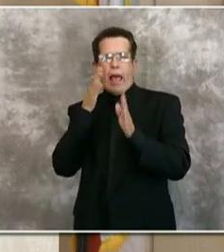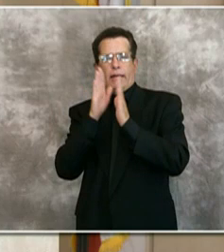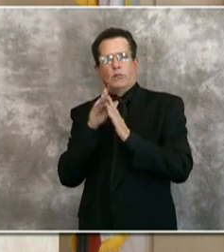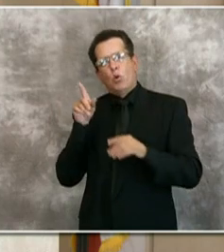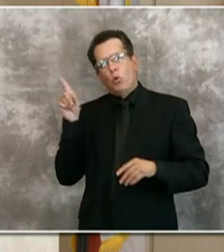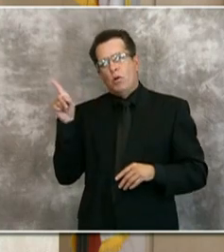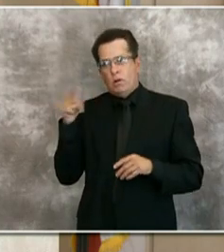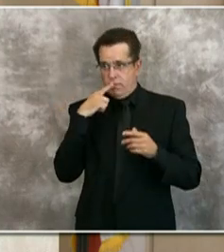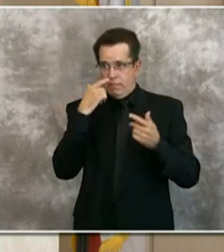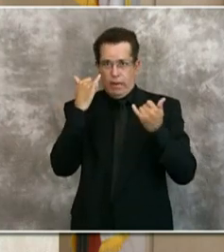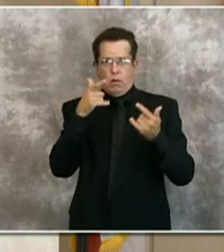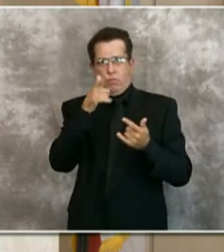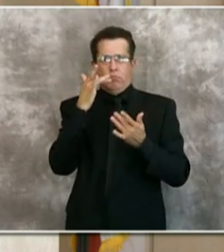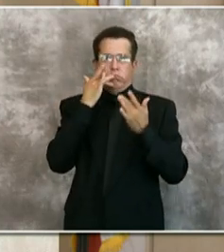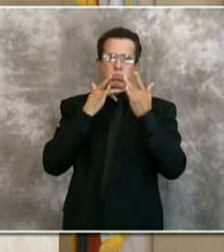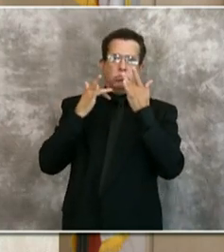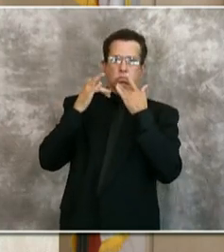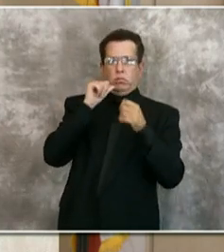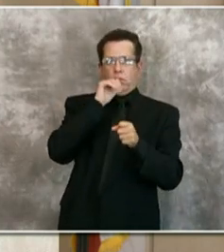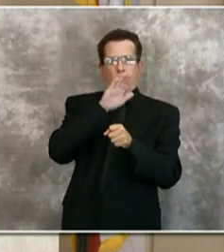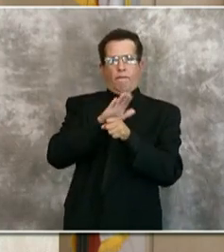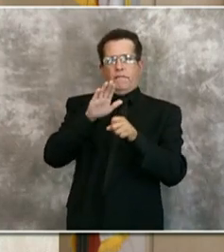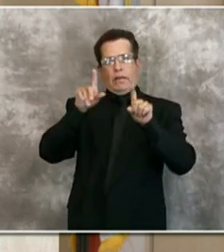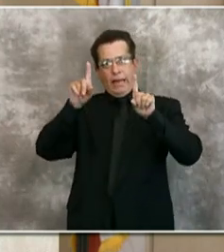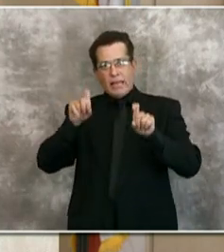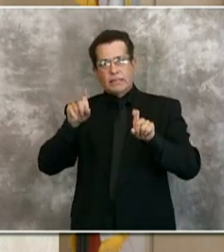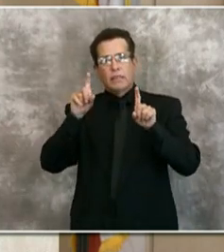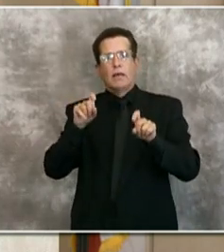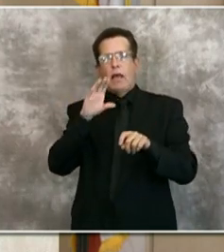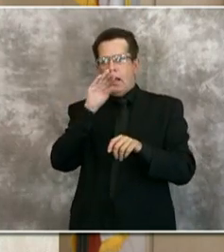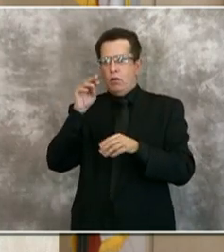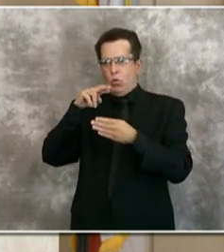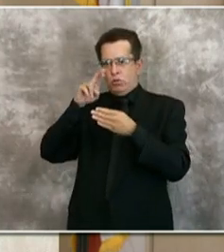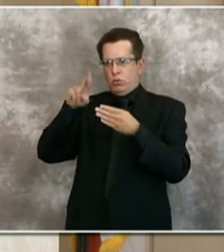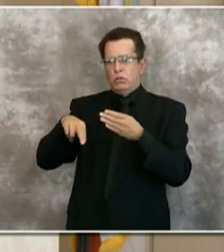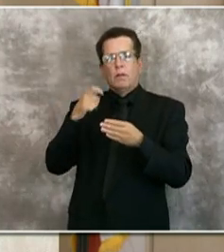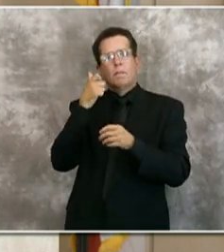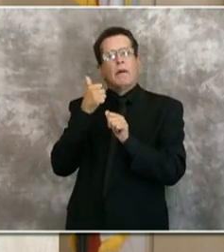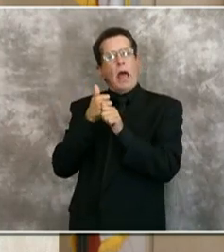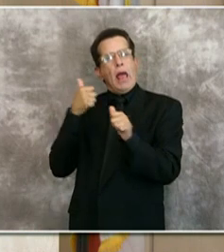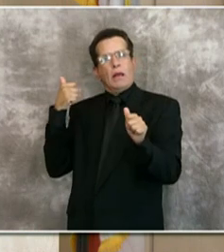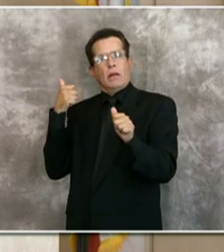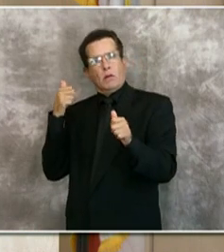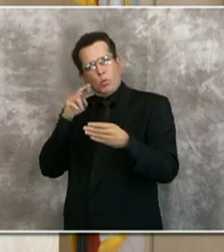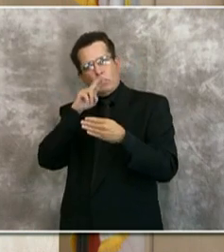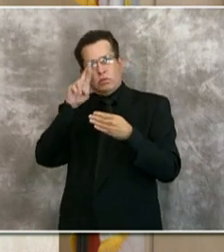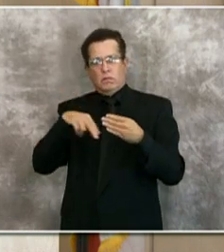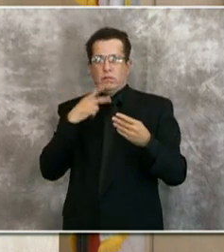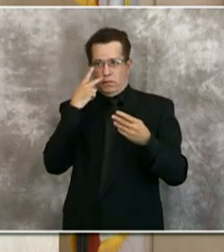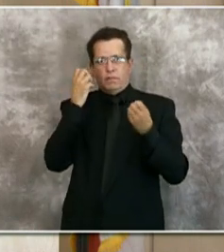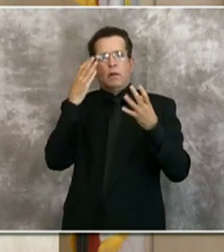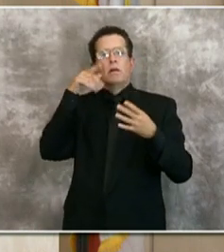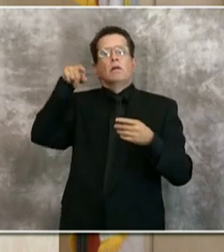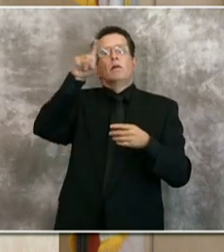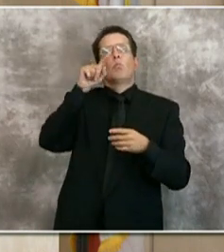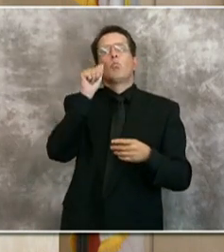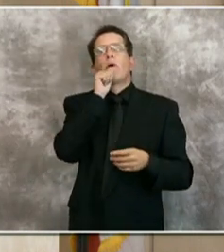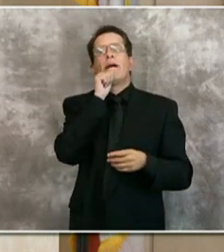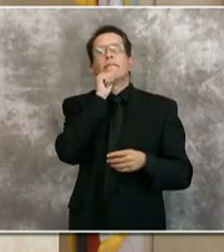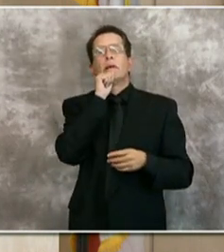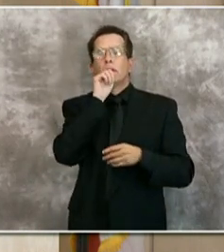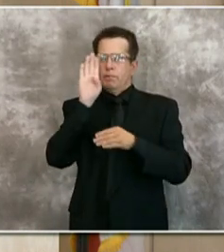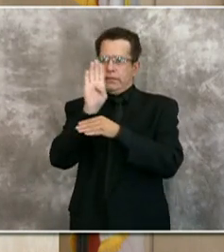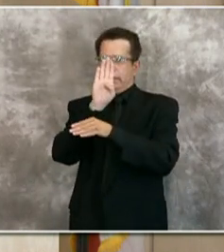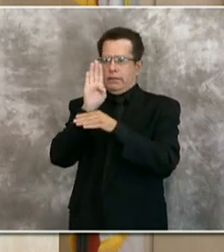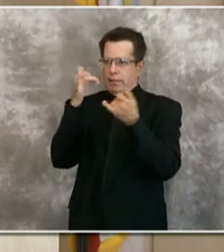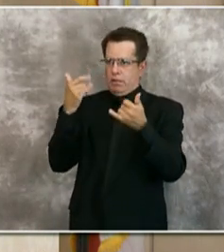that you have discussed with the testing and the results coming back a little longer, we're seeing a lot of these private companies. There's ads in the